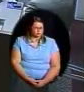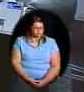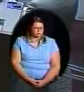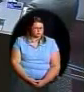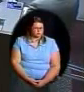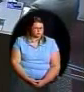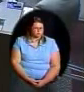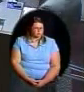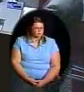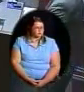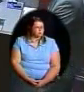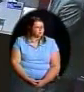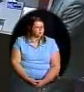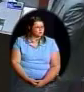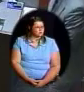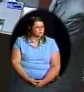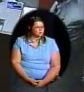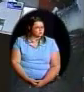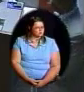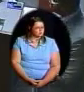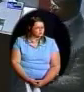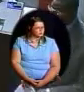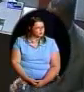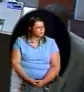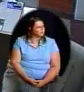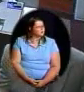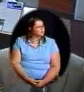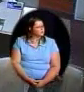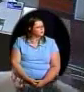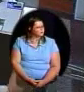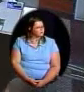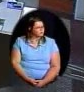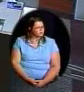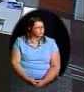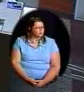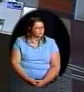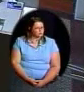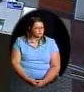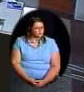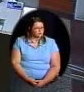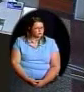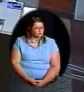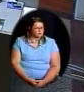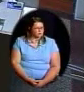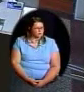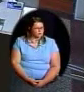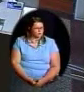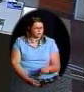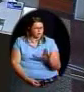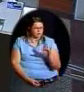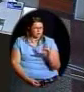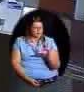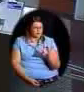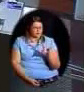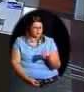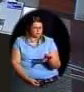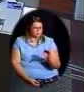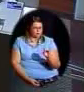Yeah, Mr. Thomason, on the, what is it? Item 8.16, I